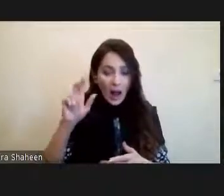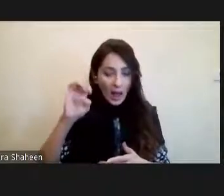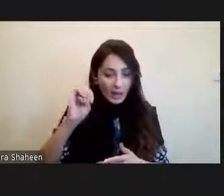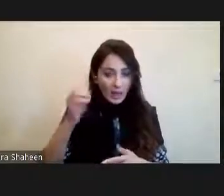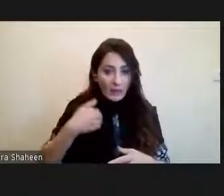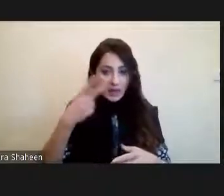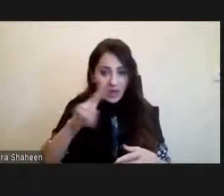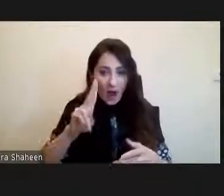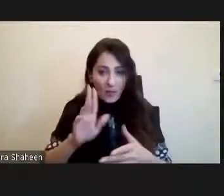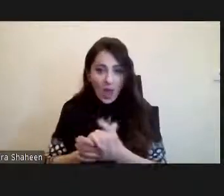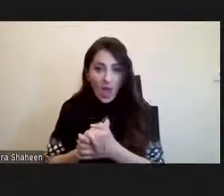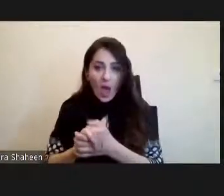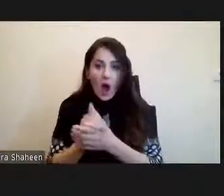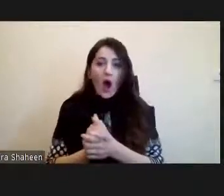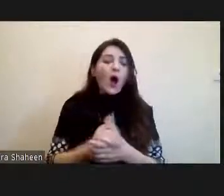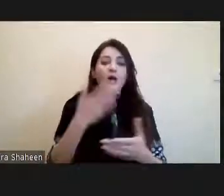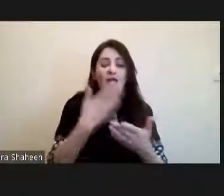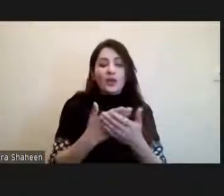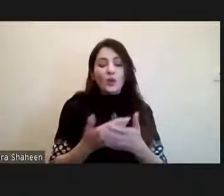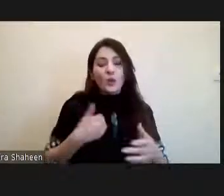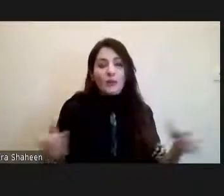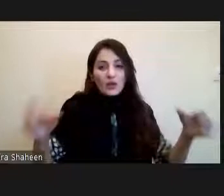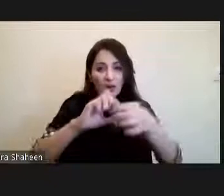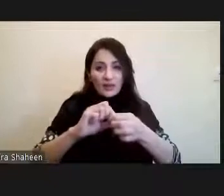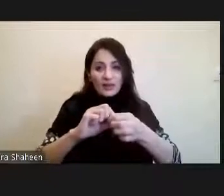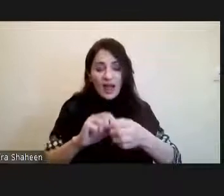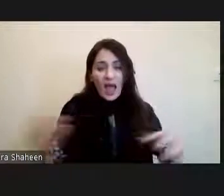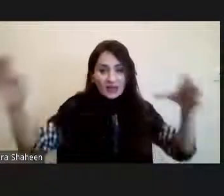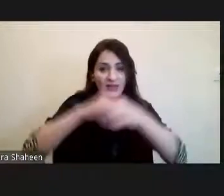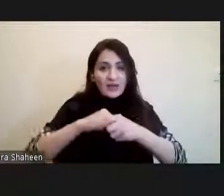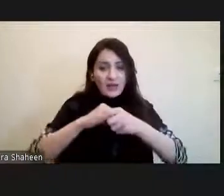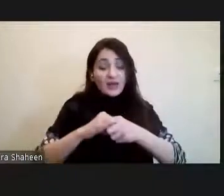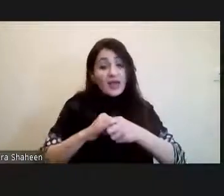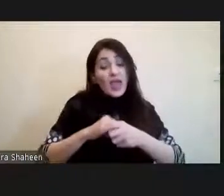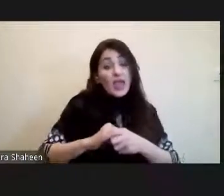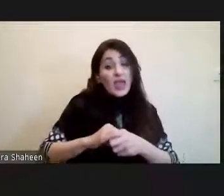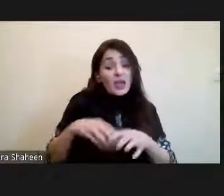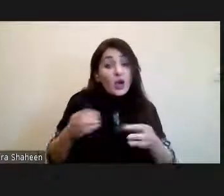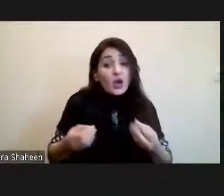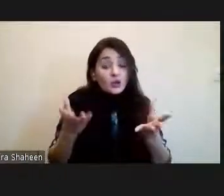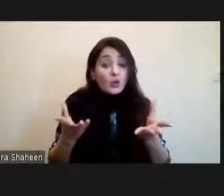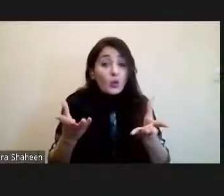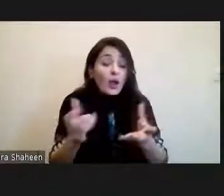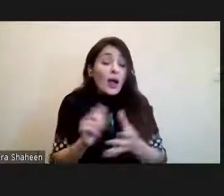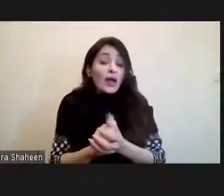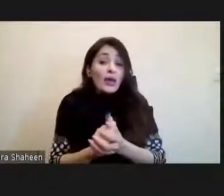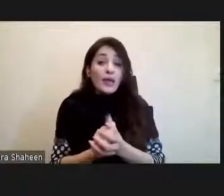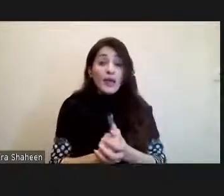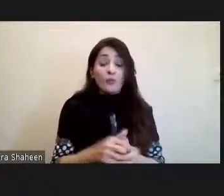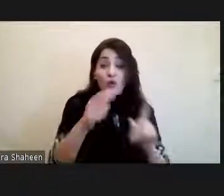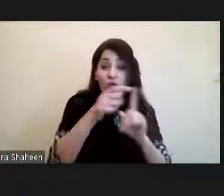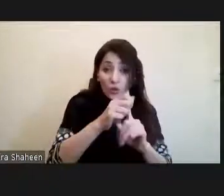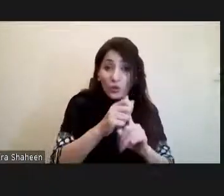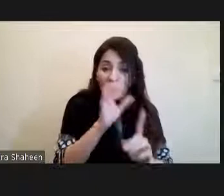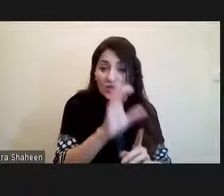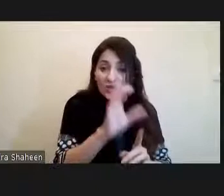corporate mission, which is to give people the power to build community and bring the world closer together. And it's paramount to achieving true digital